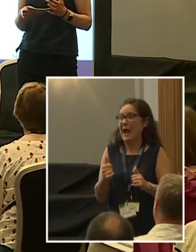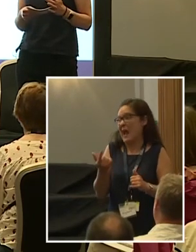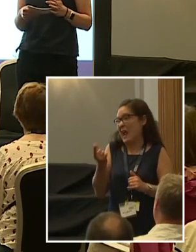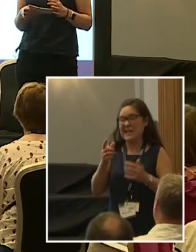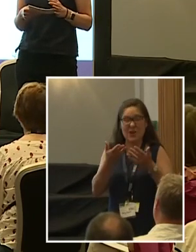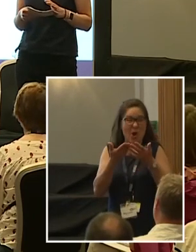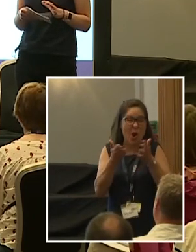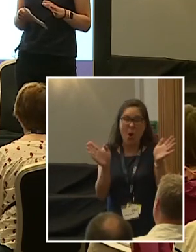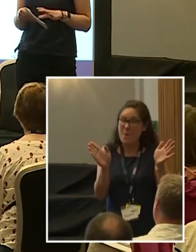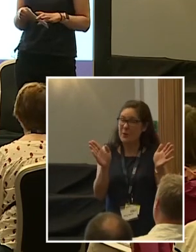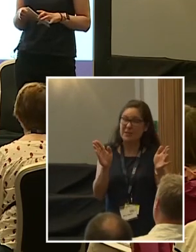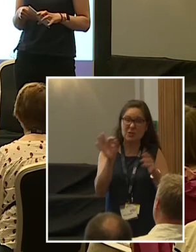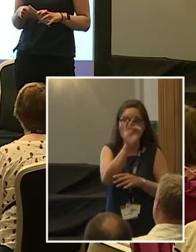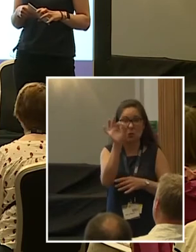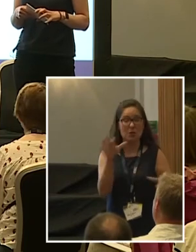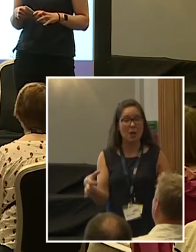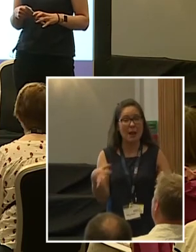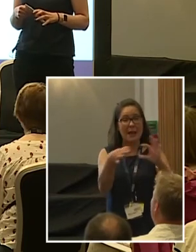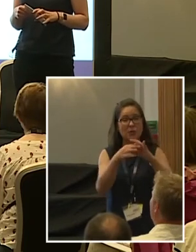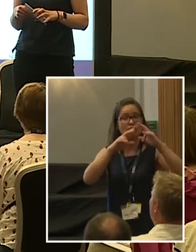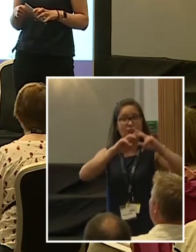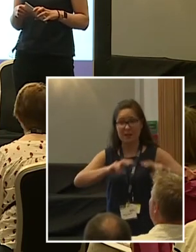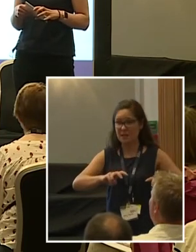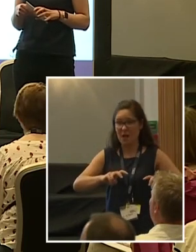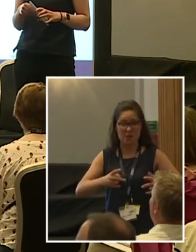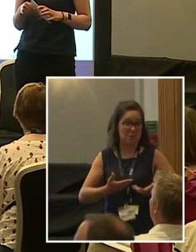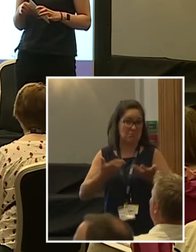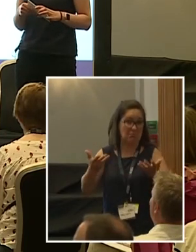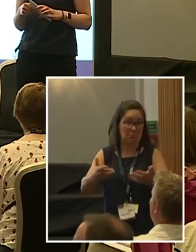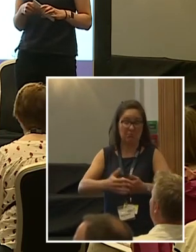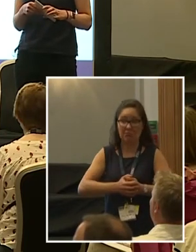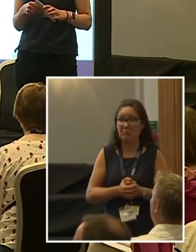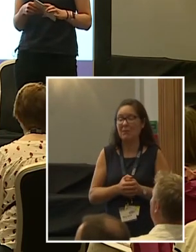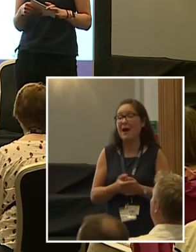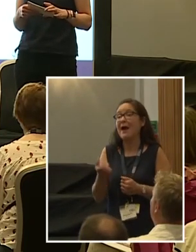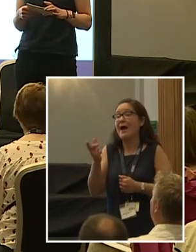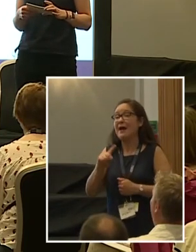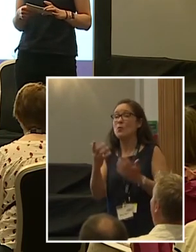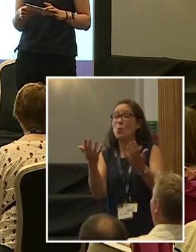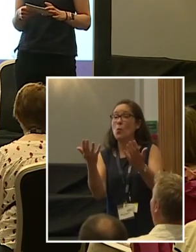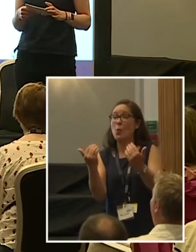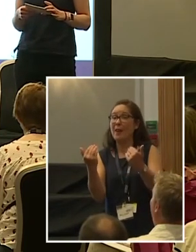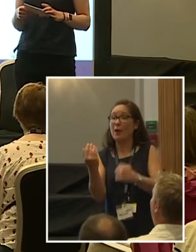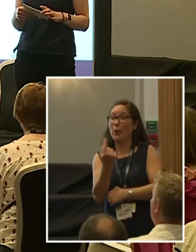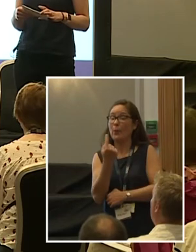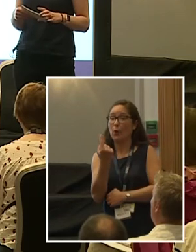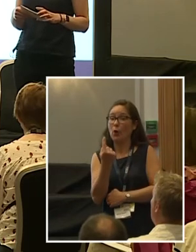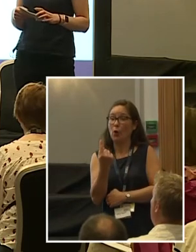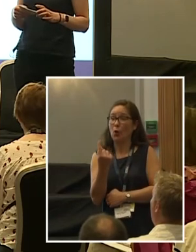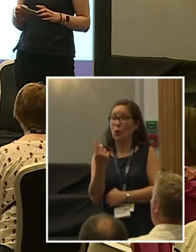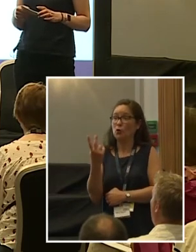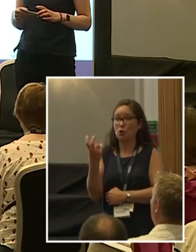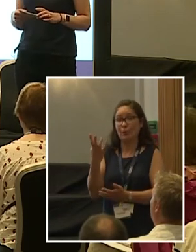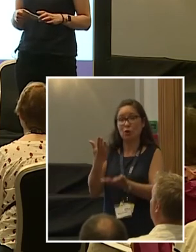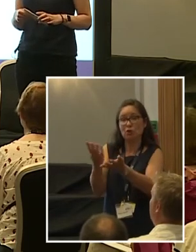any other research-related questions. And I will also be welcoming to the platform two of our